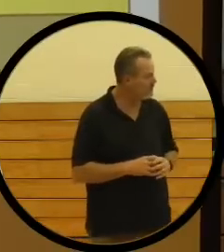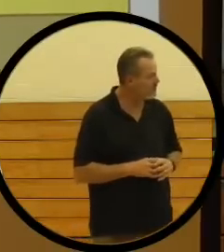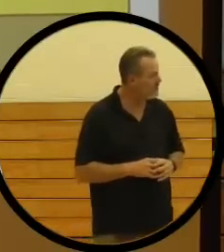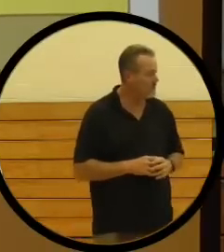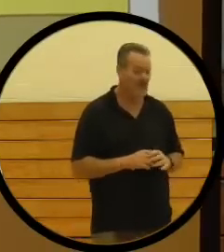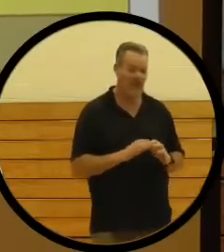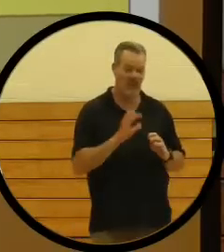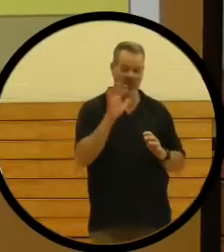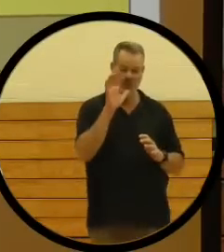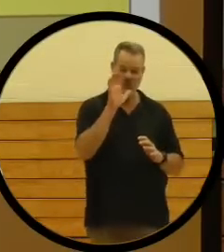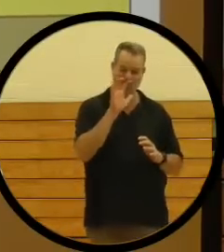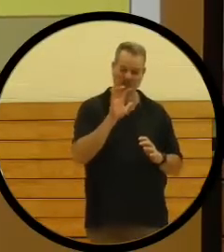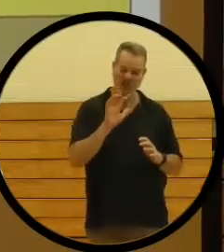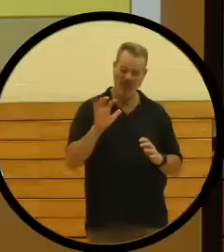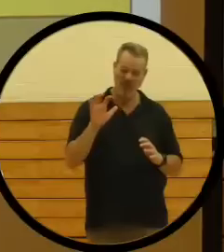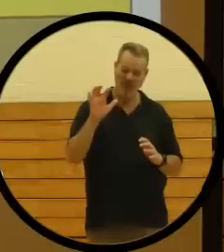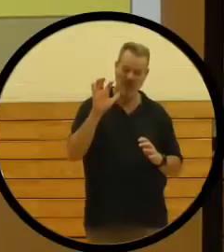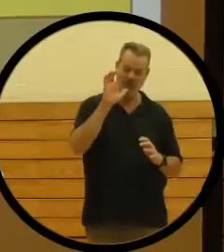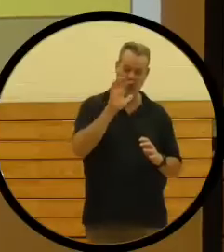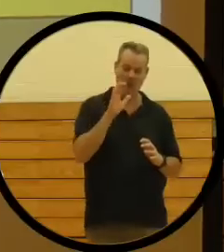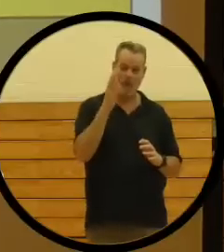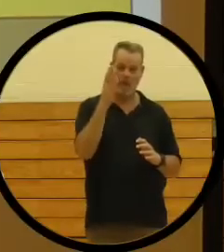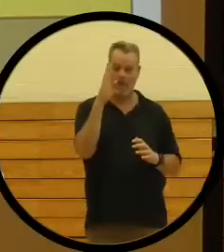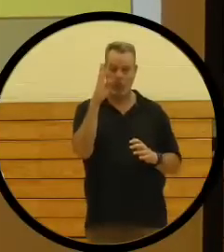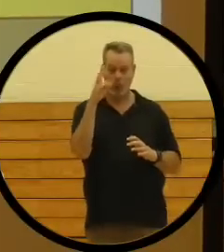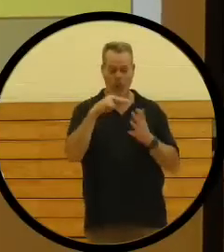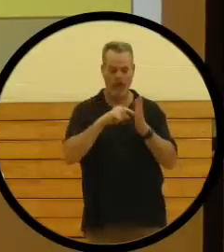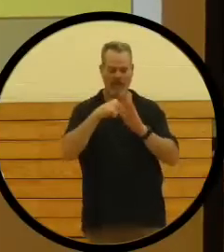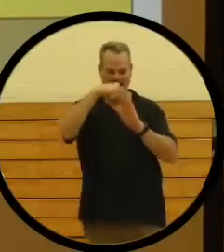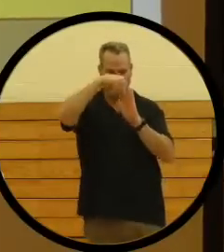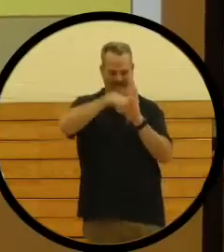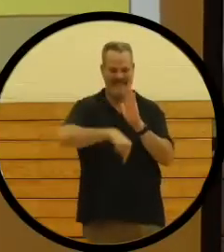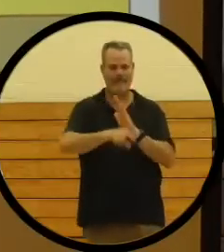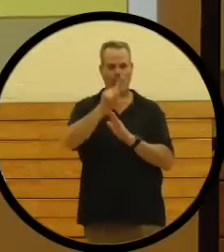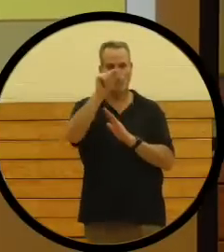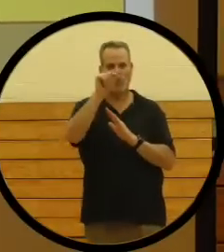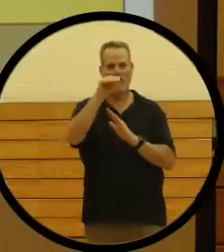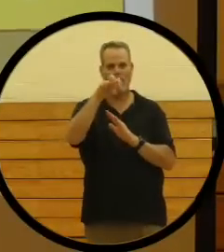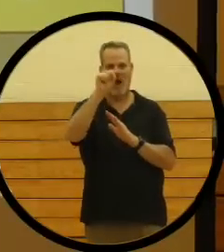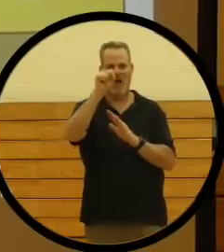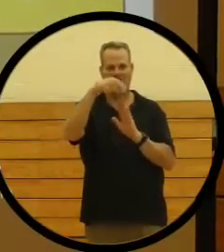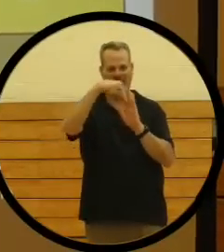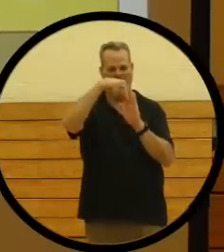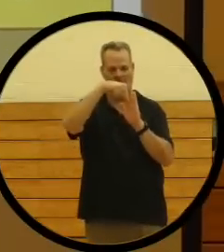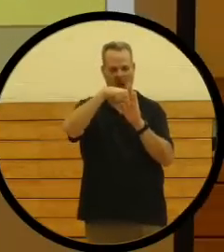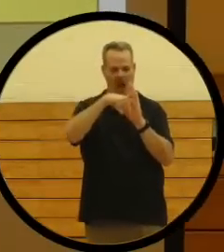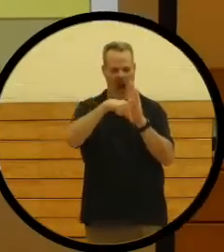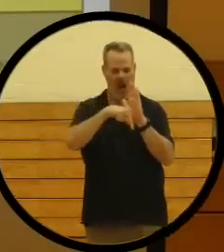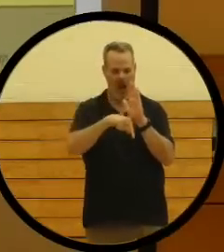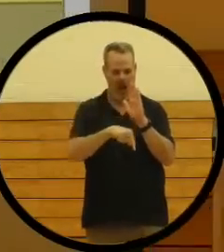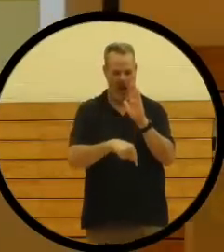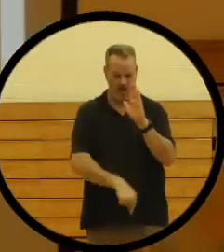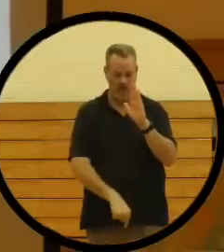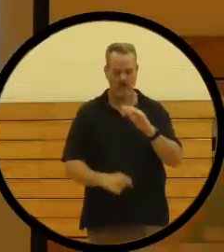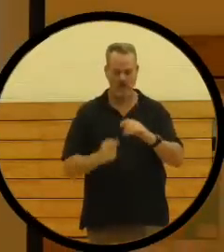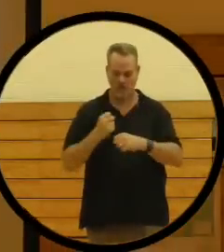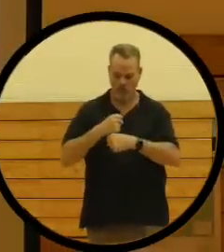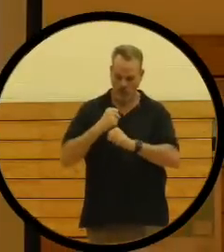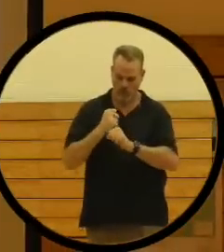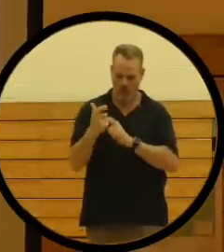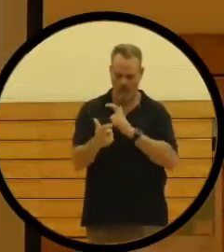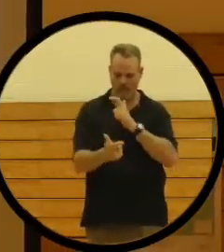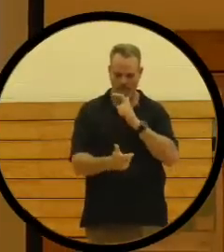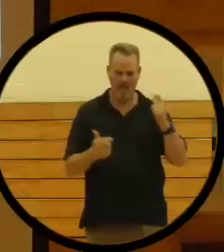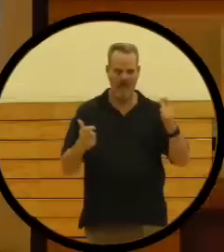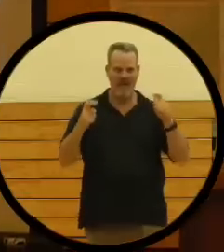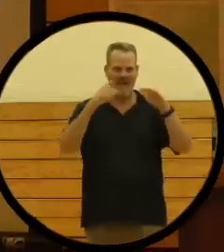are. These are these things that are deeper than 20 miles deep in the earth, right? And they form kind of a big